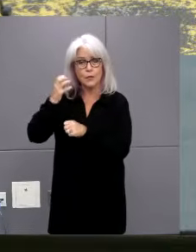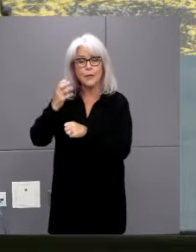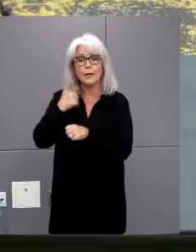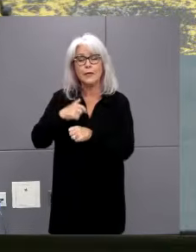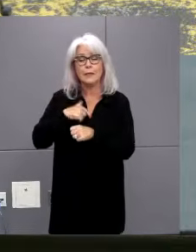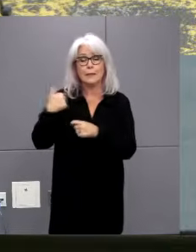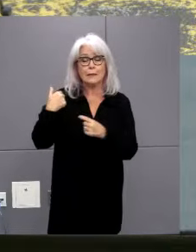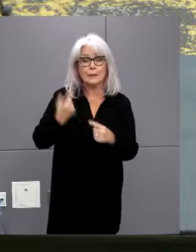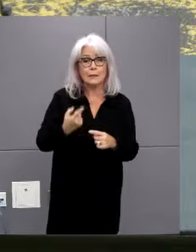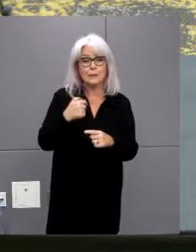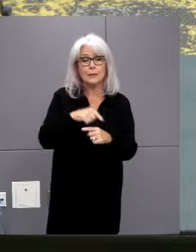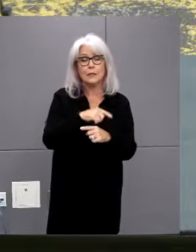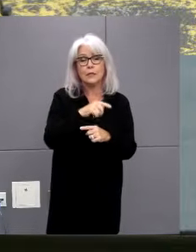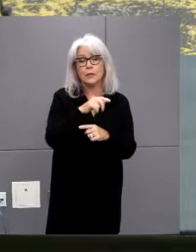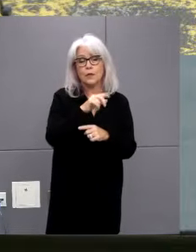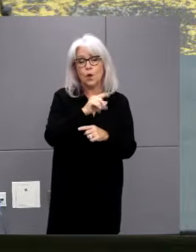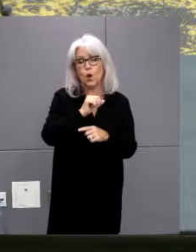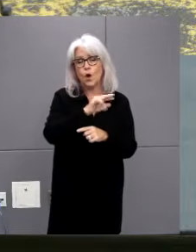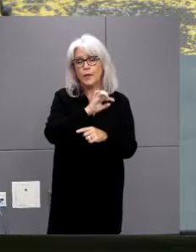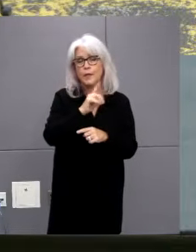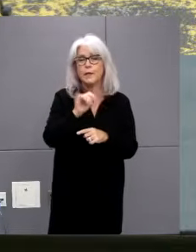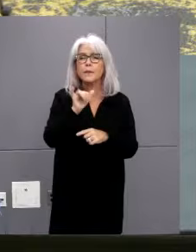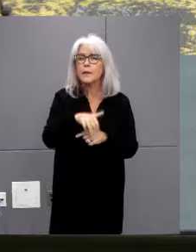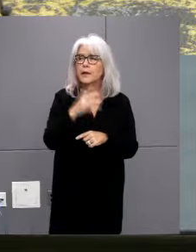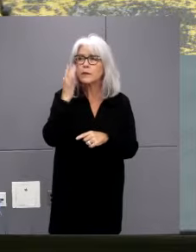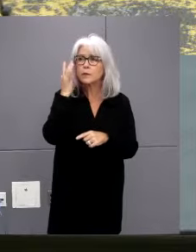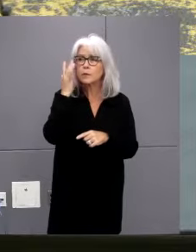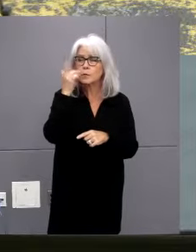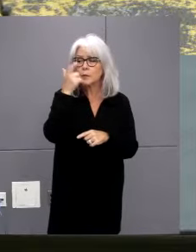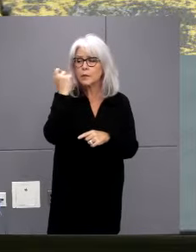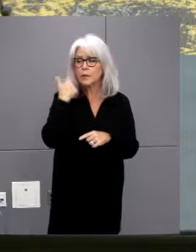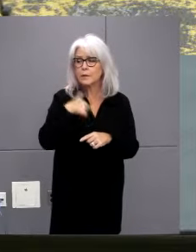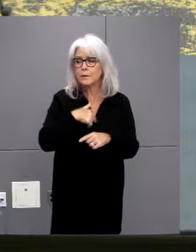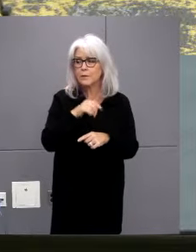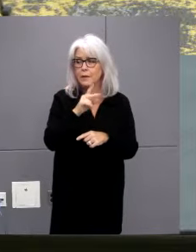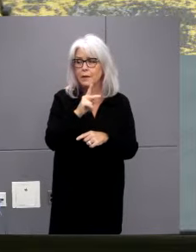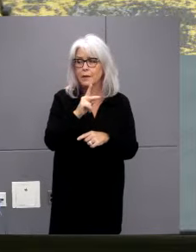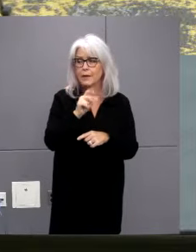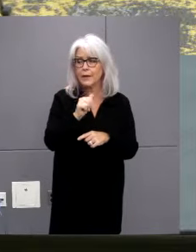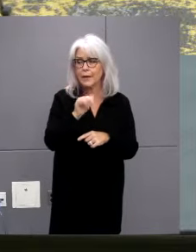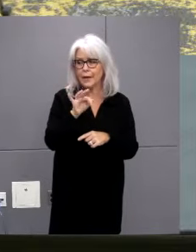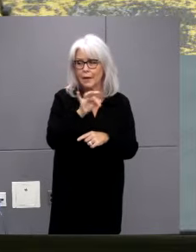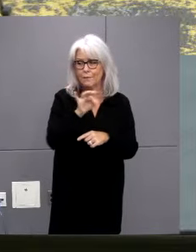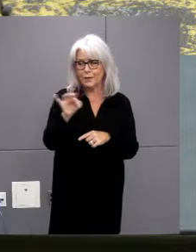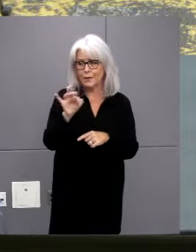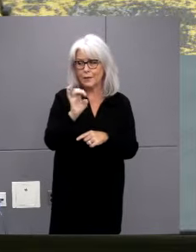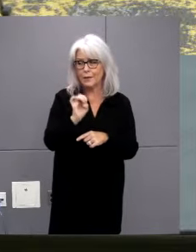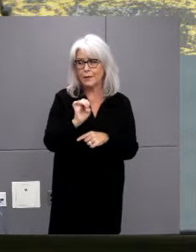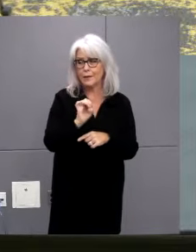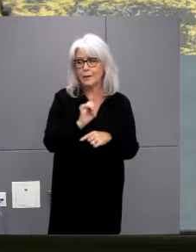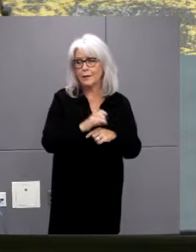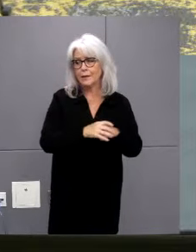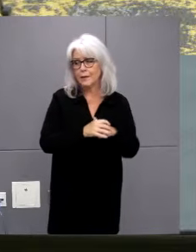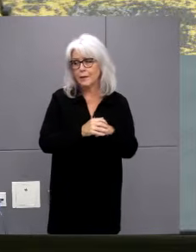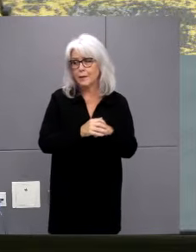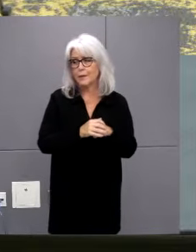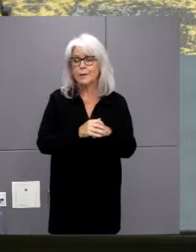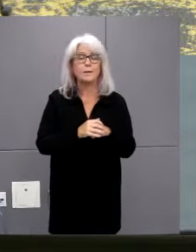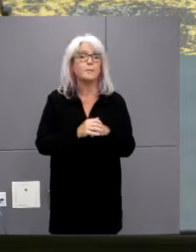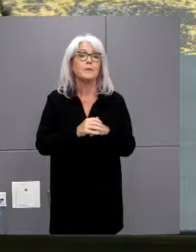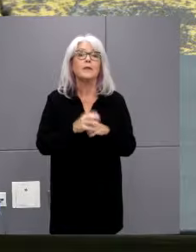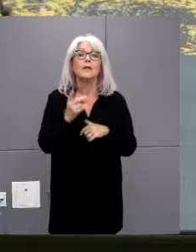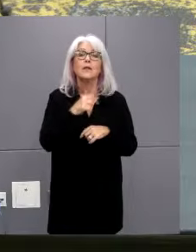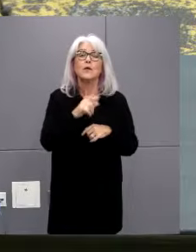the audit is up, and that's because of the GASB recording of sick pay liability that we had to do. Total